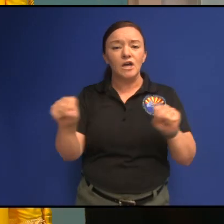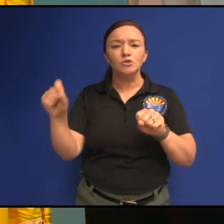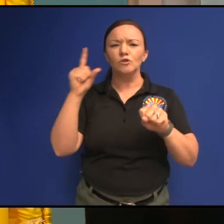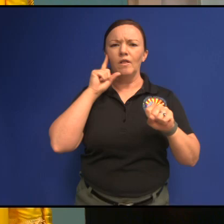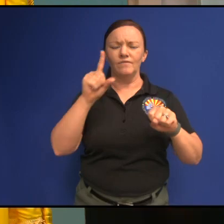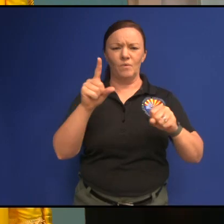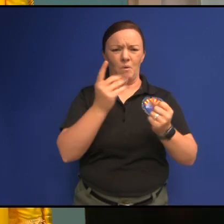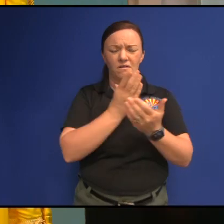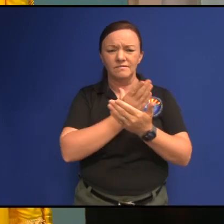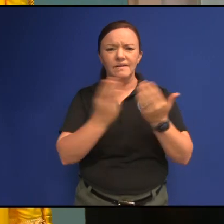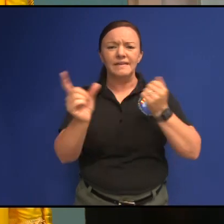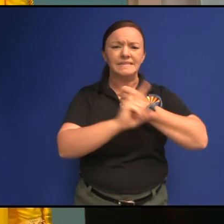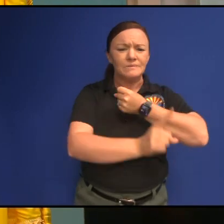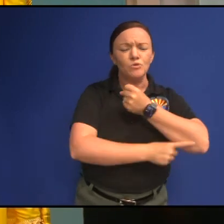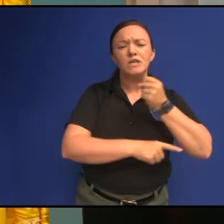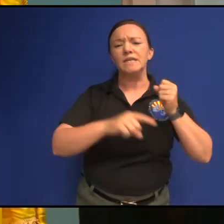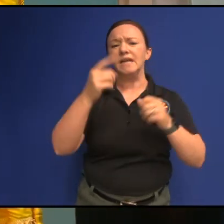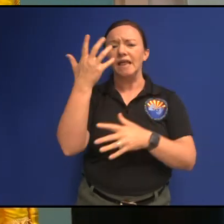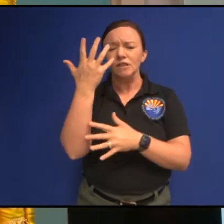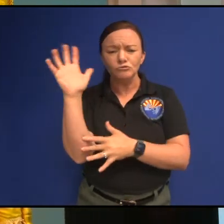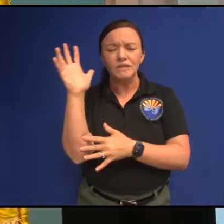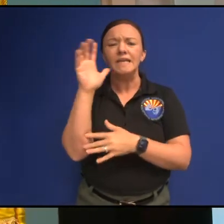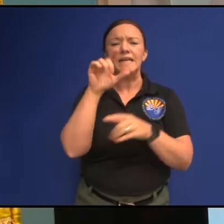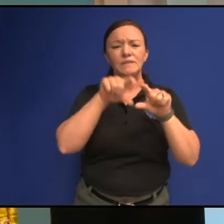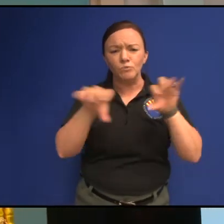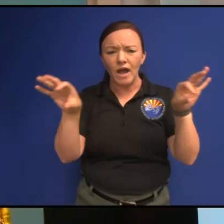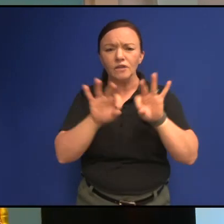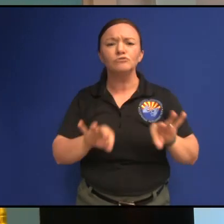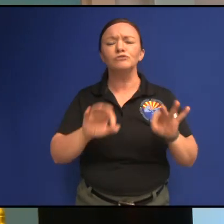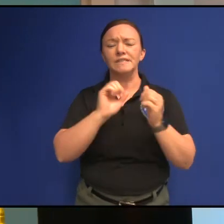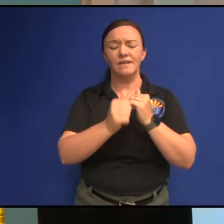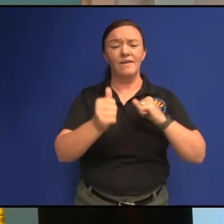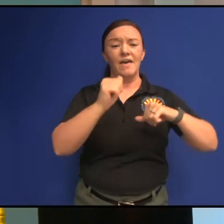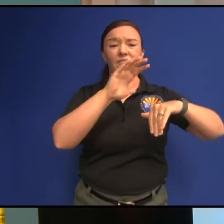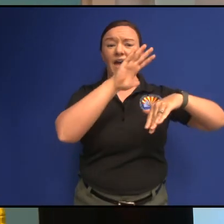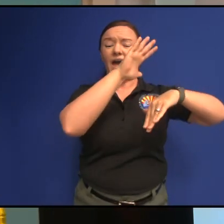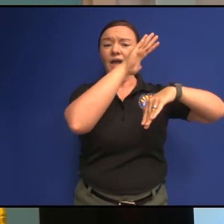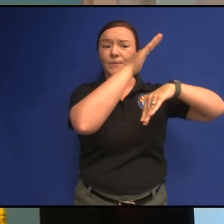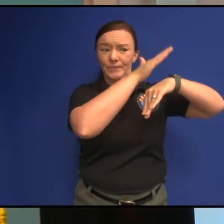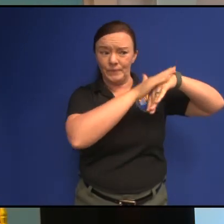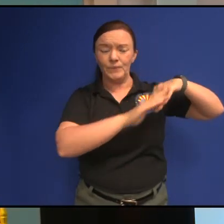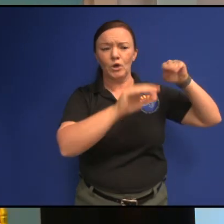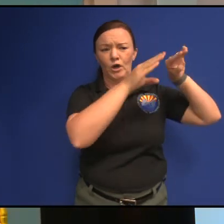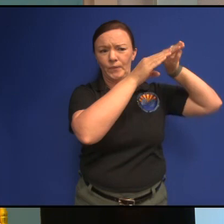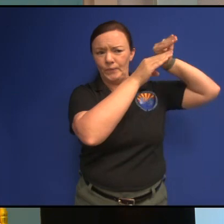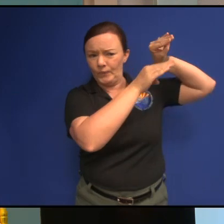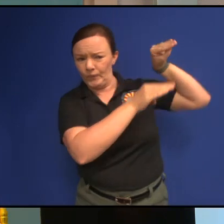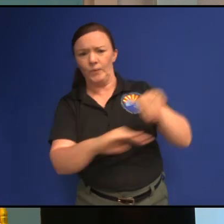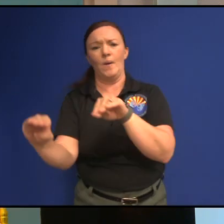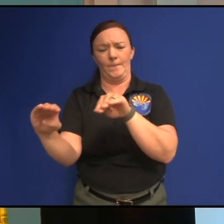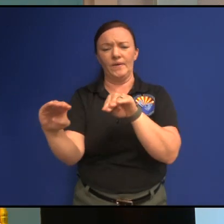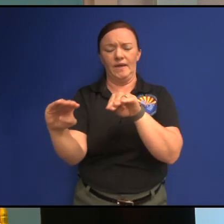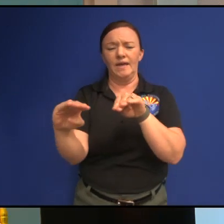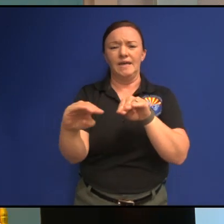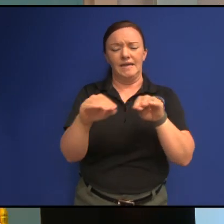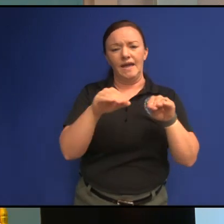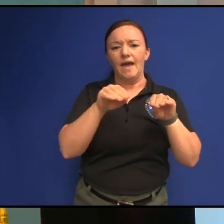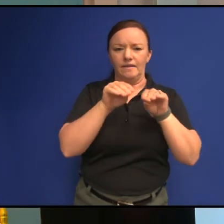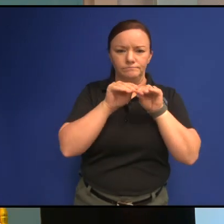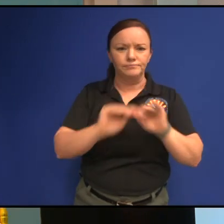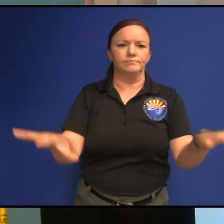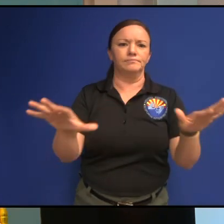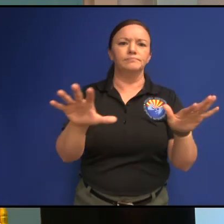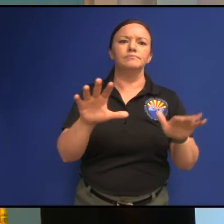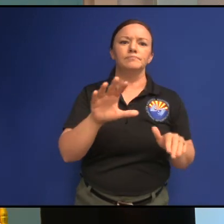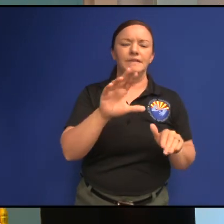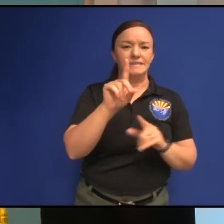higher, and it's so much more sensitive, and you need much less rain to create dangerous, deadly flash flooding and